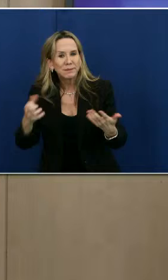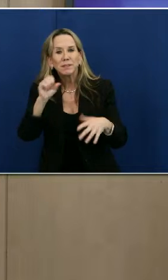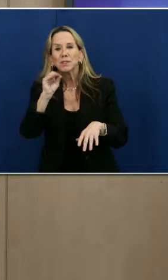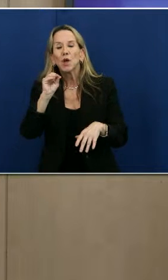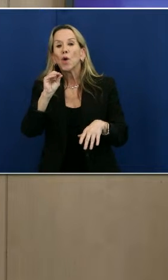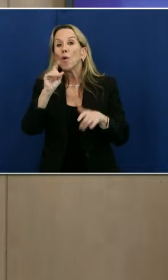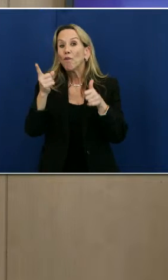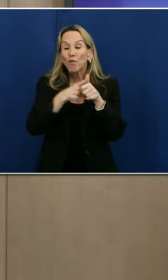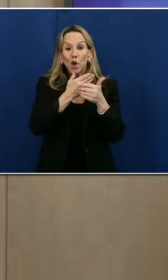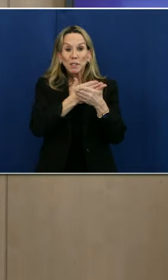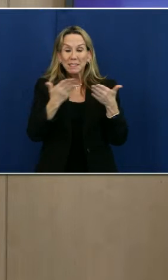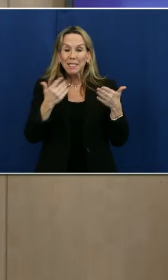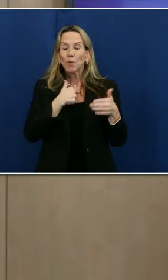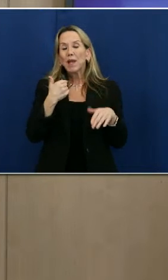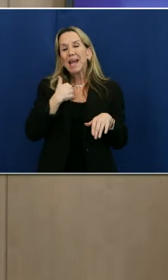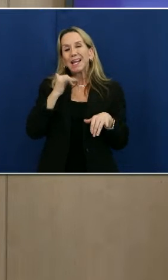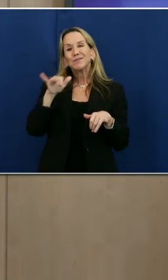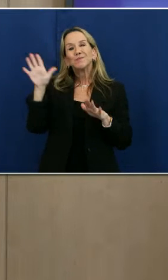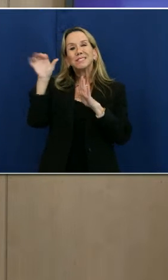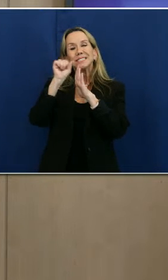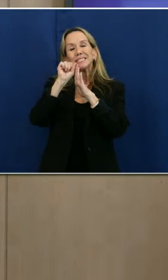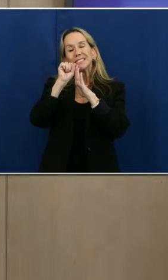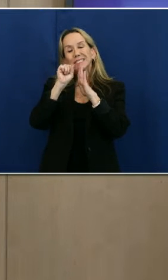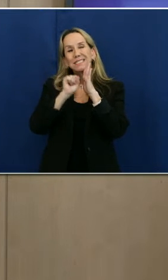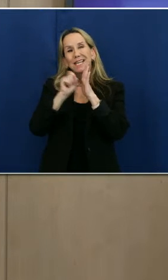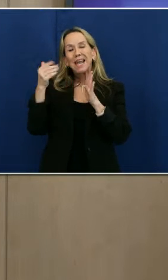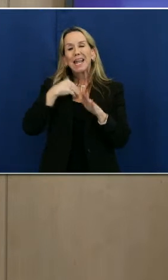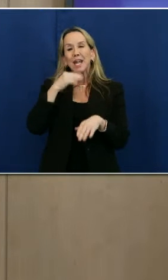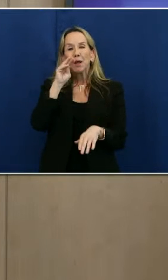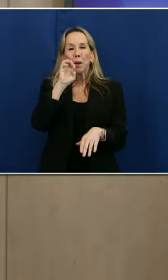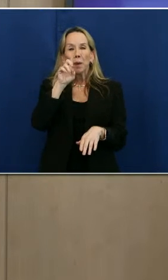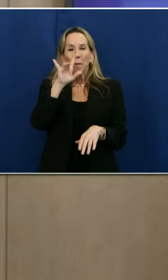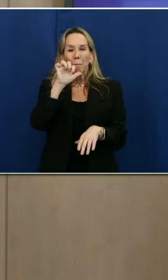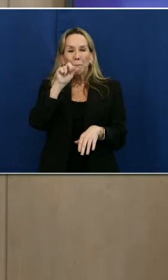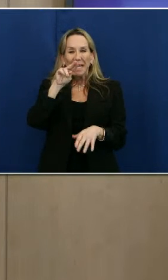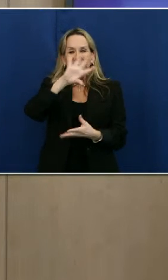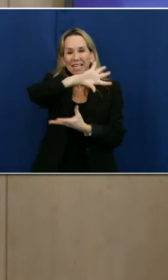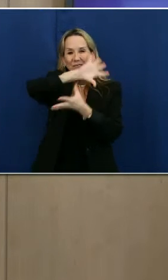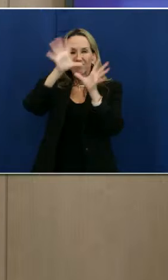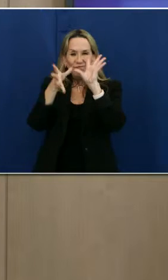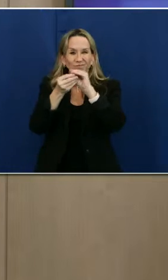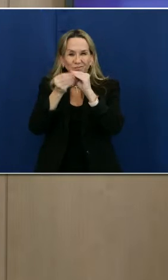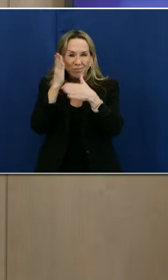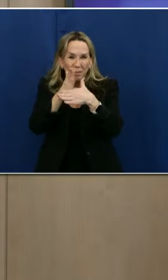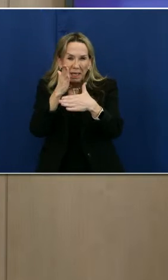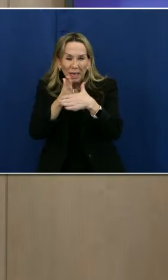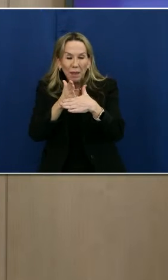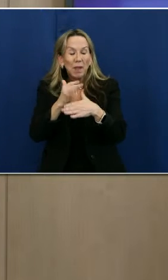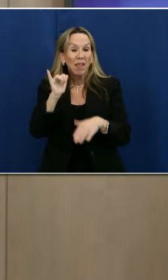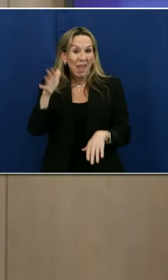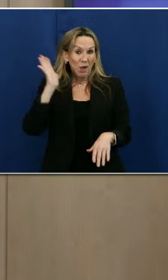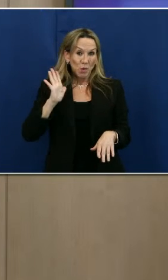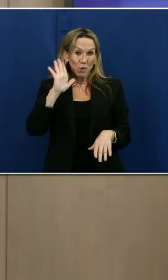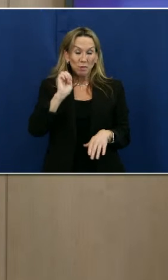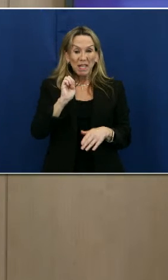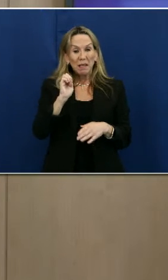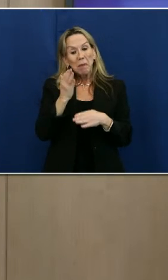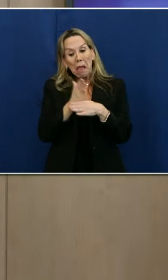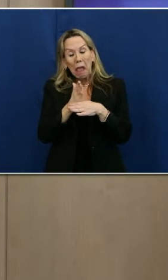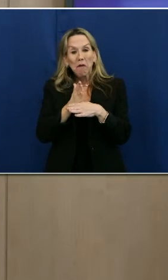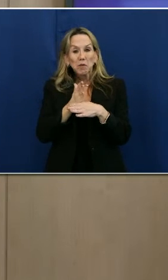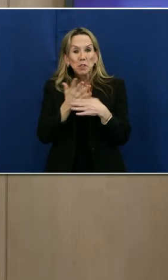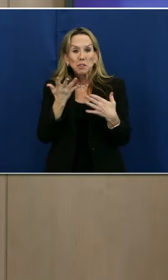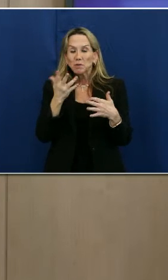state's median testing rate. It used to be an average, which means that it would change every